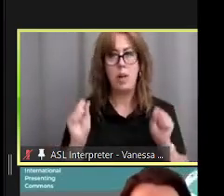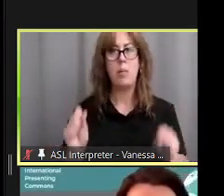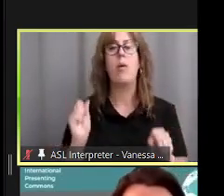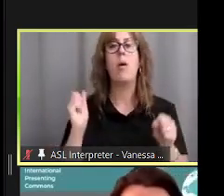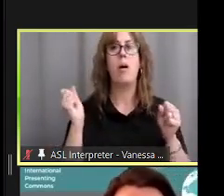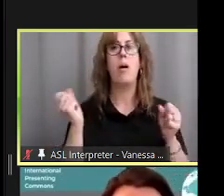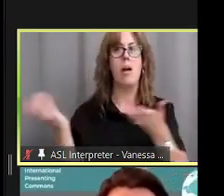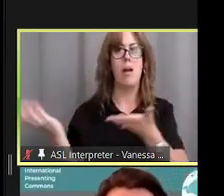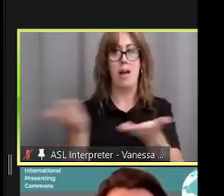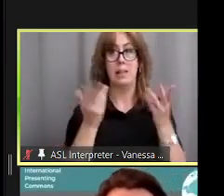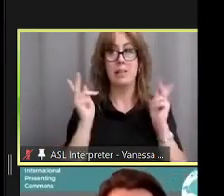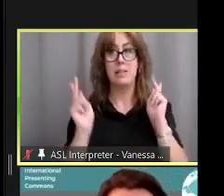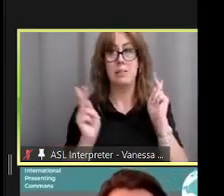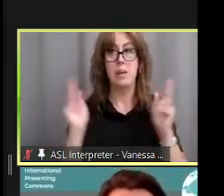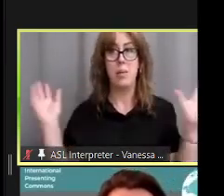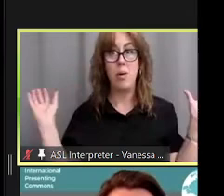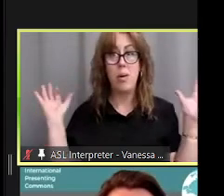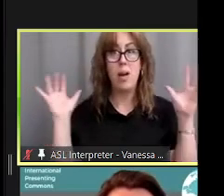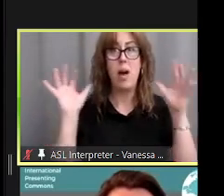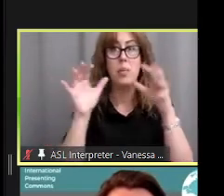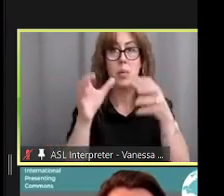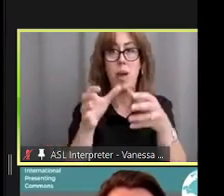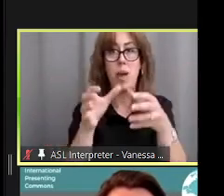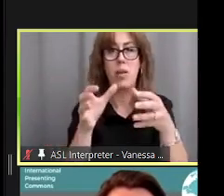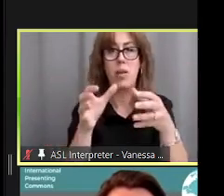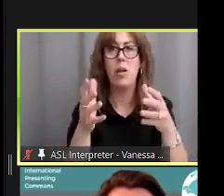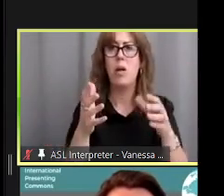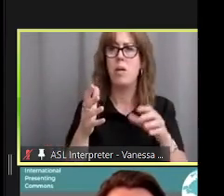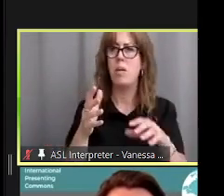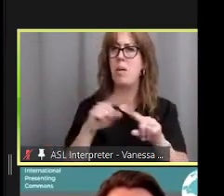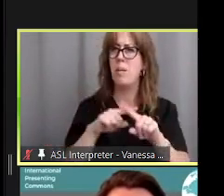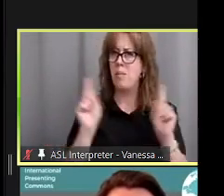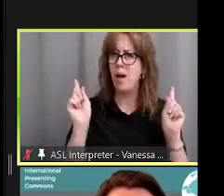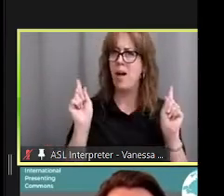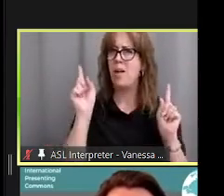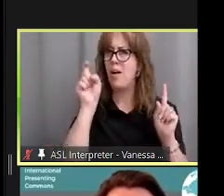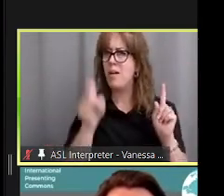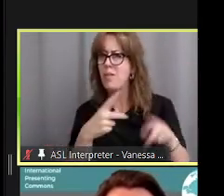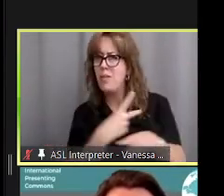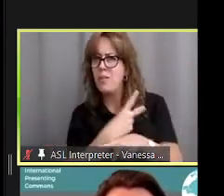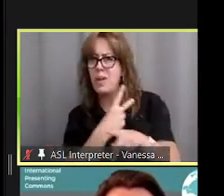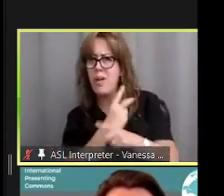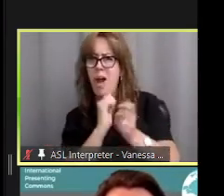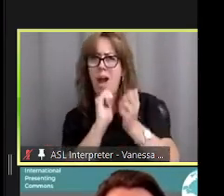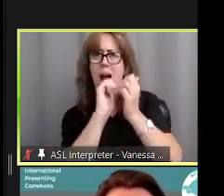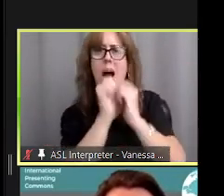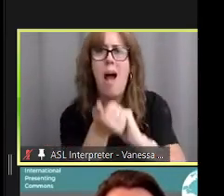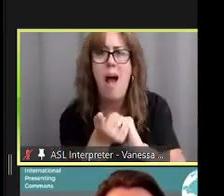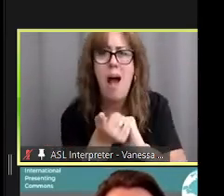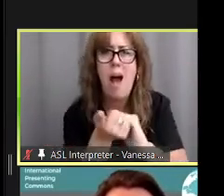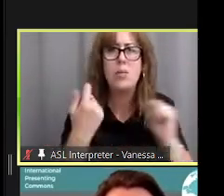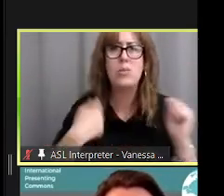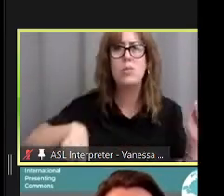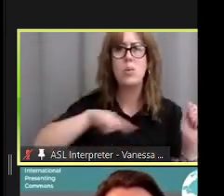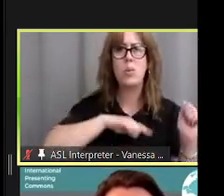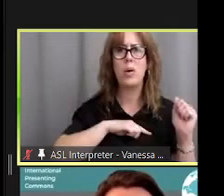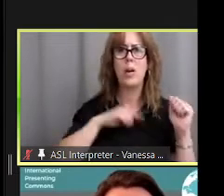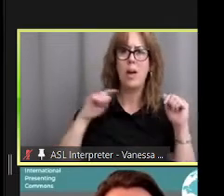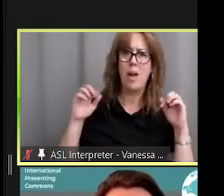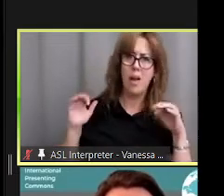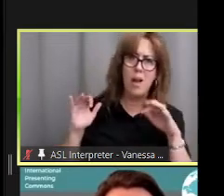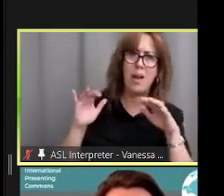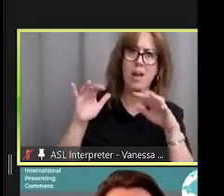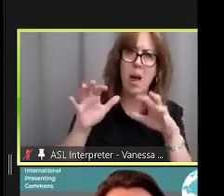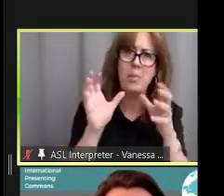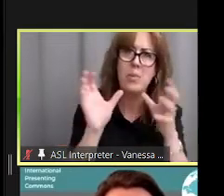The question is, how do we come together? Mm. How do we come together and stay